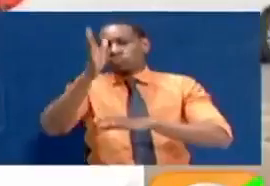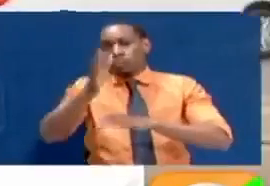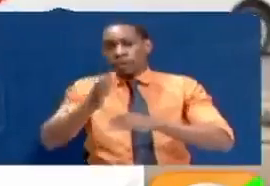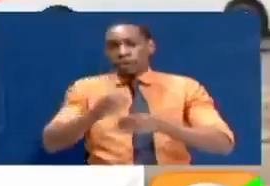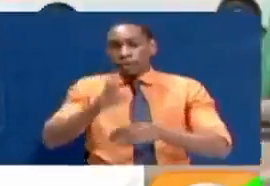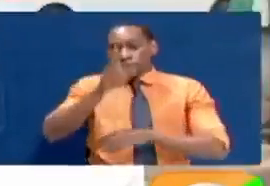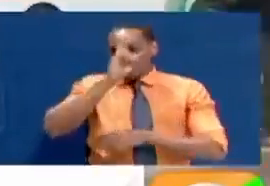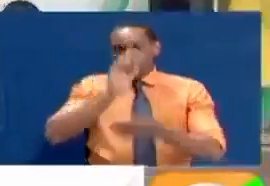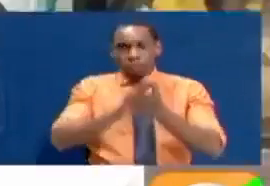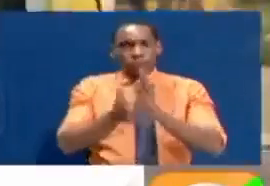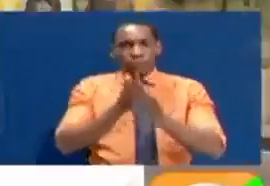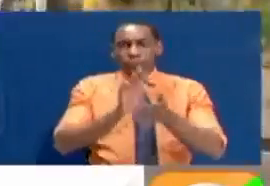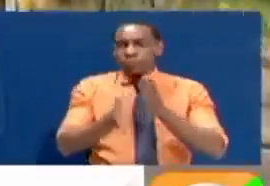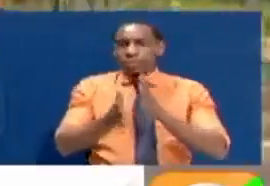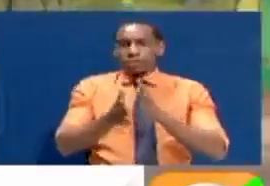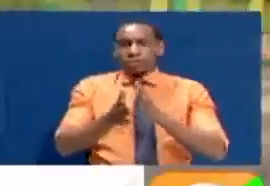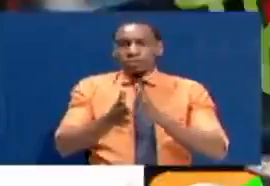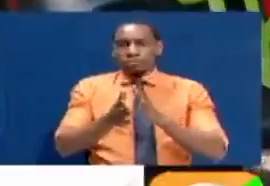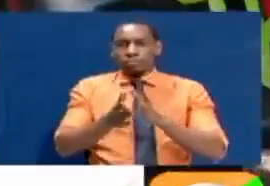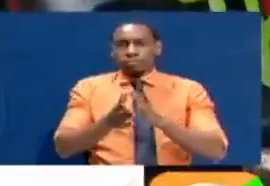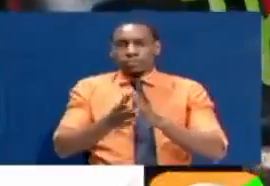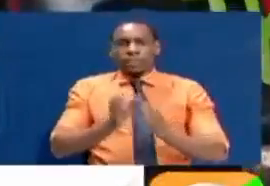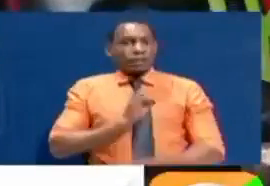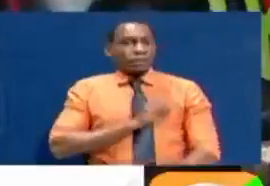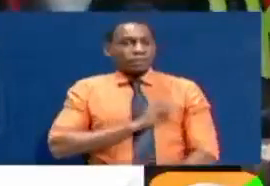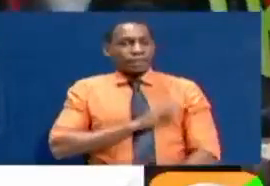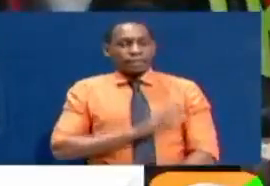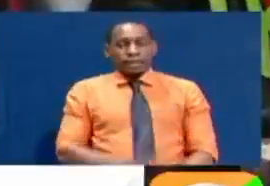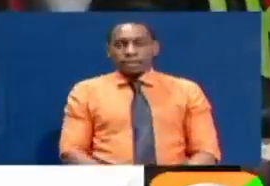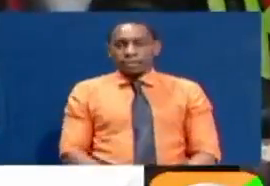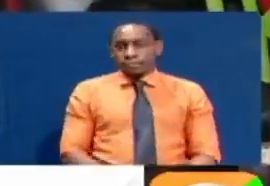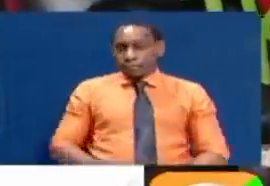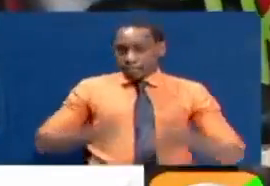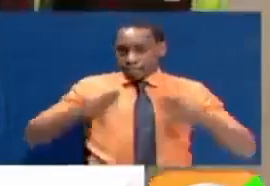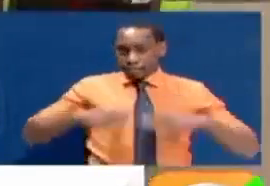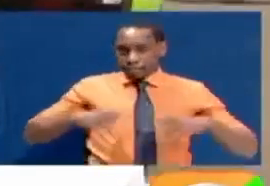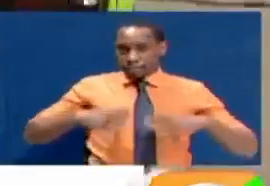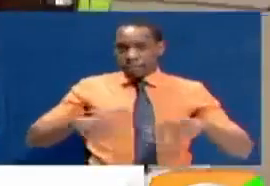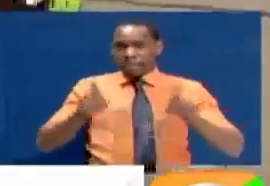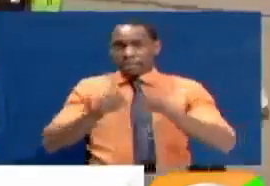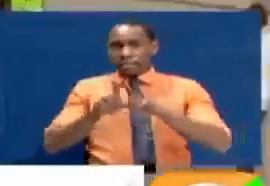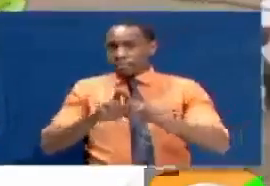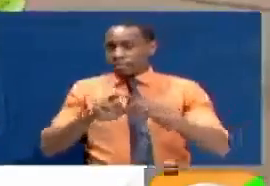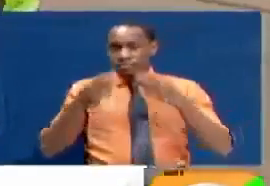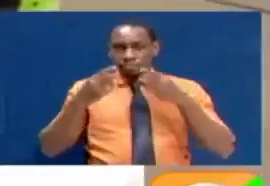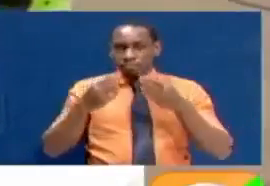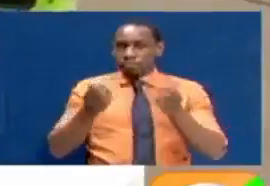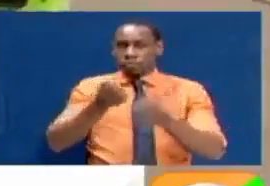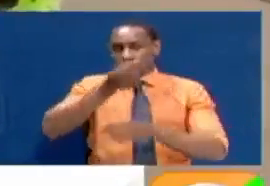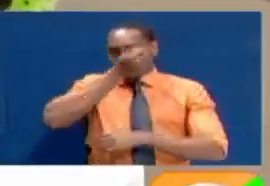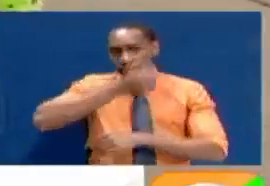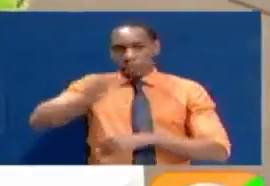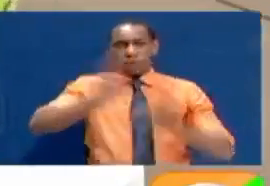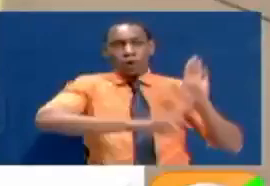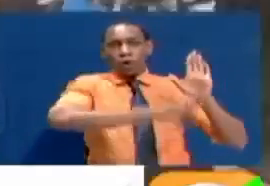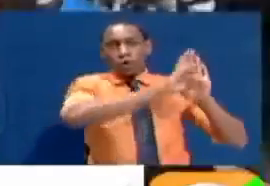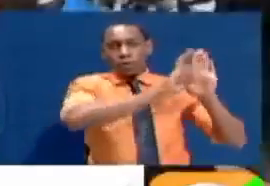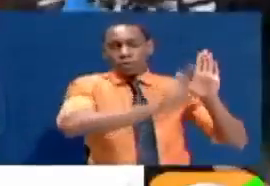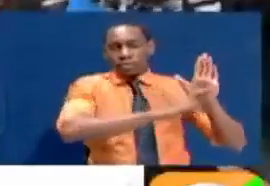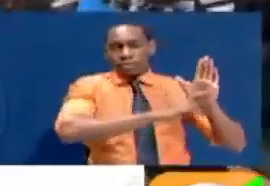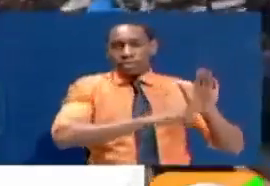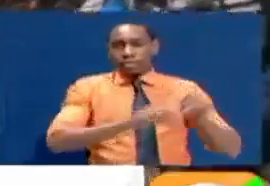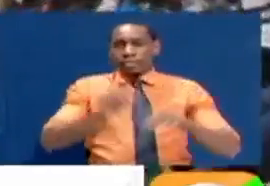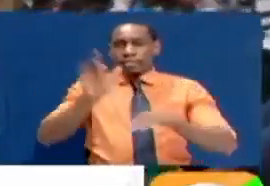the officers without breaking a sweat. Passengers, too, seem to have thrown caution to the wind,